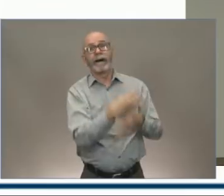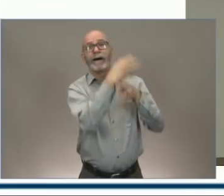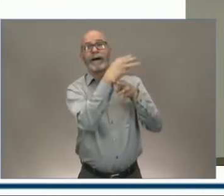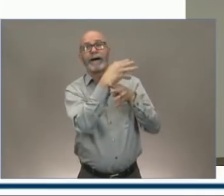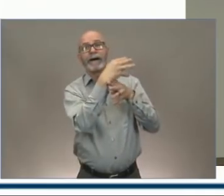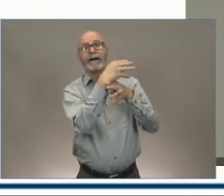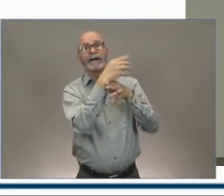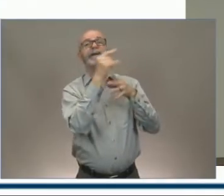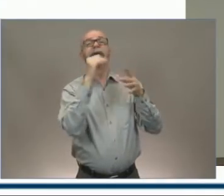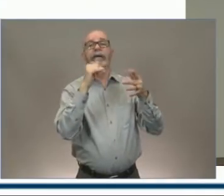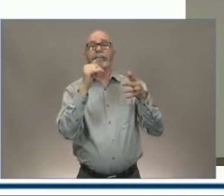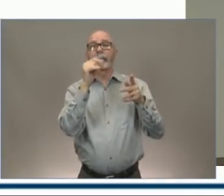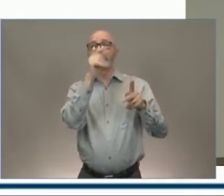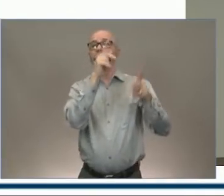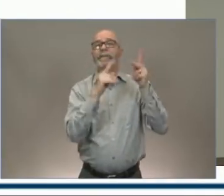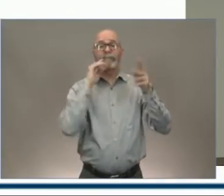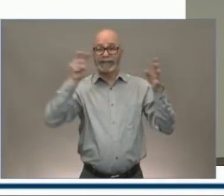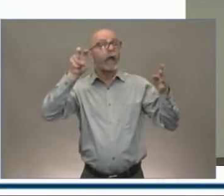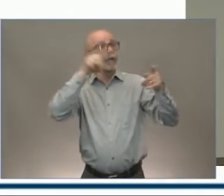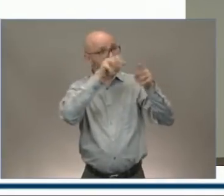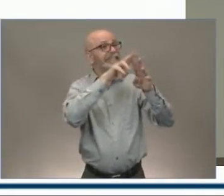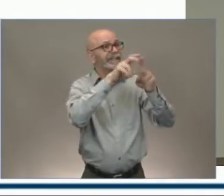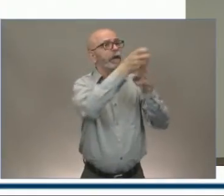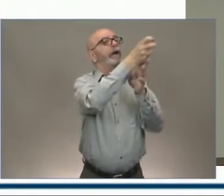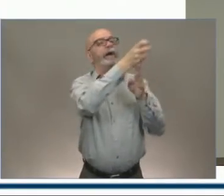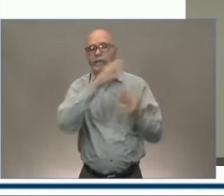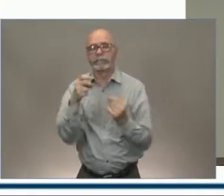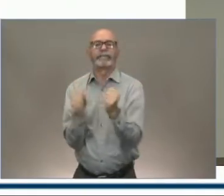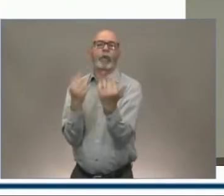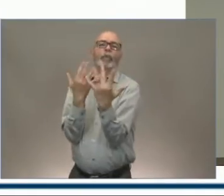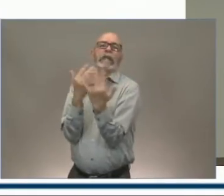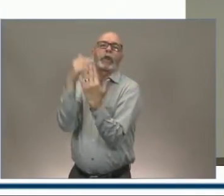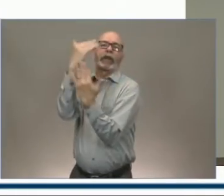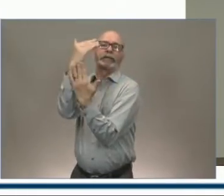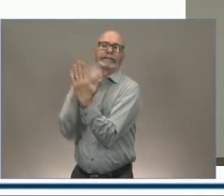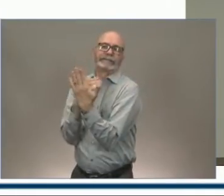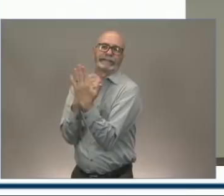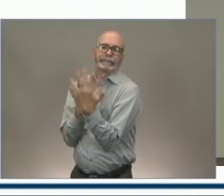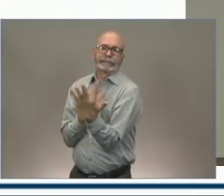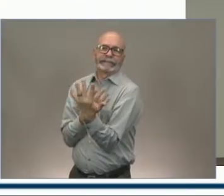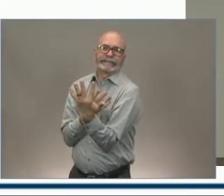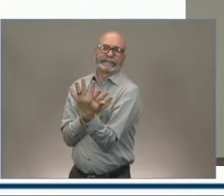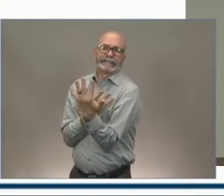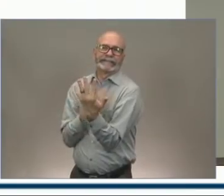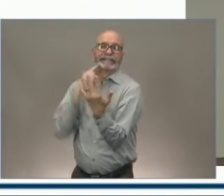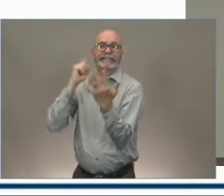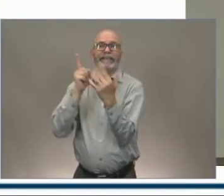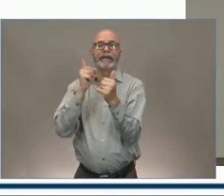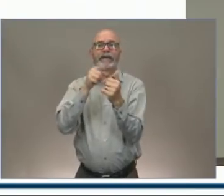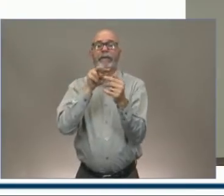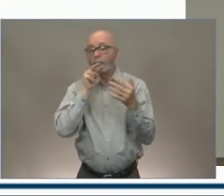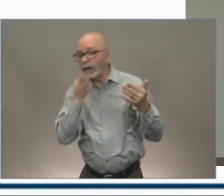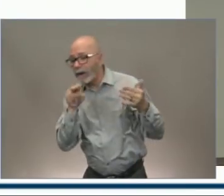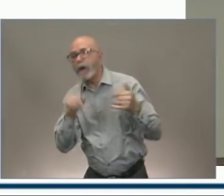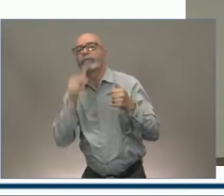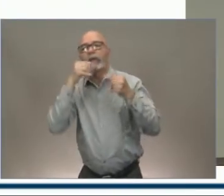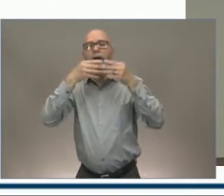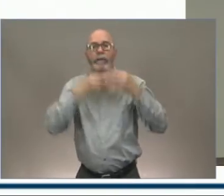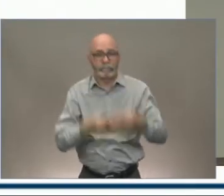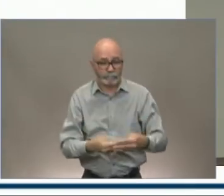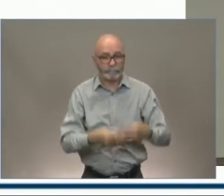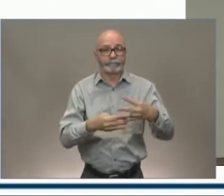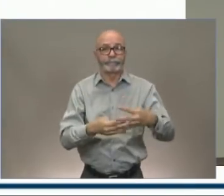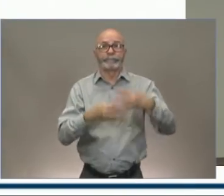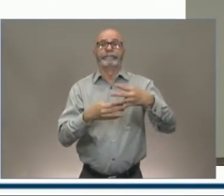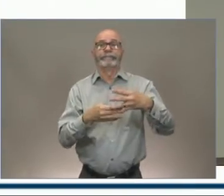waiting time. So as those ahead of them book, the online page will automatically load up for an individual when it is their turn to book